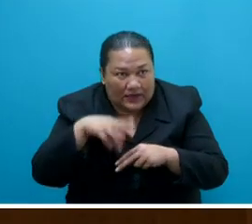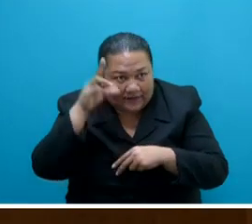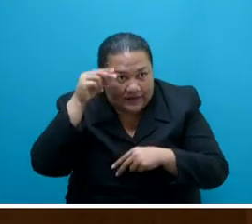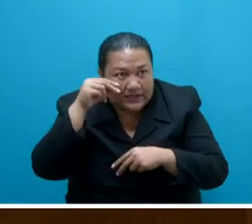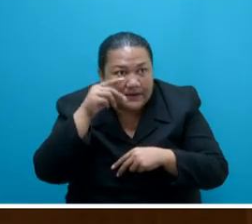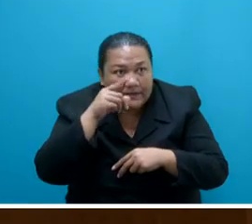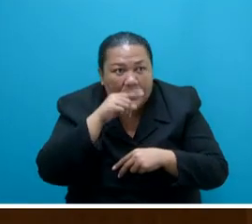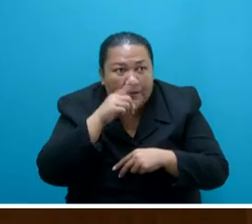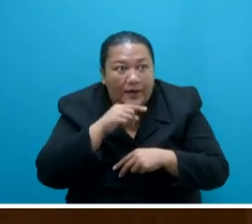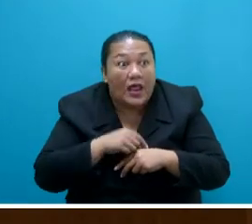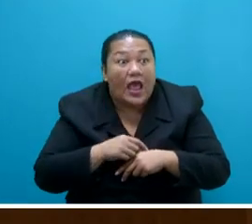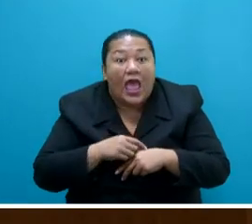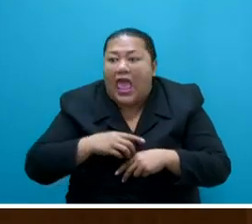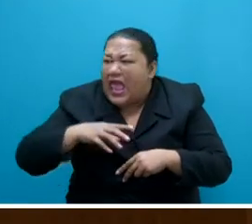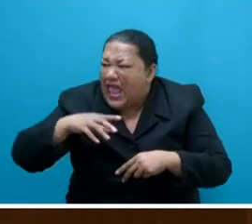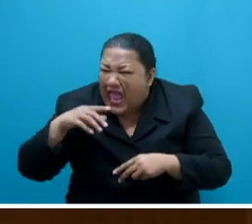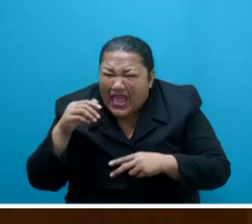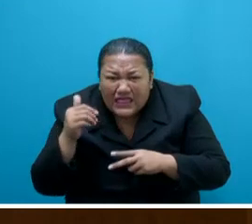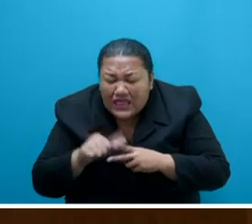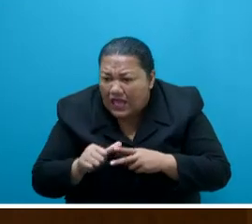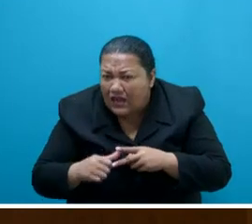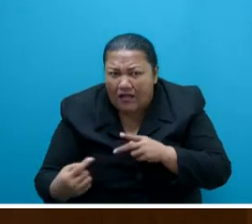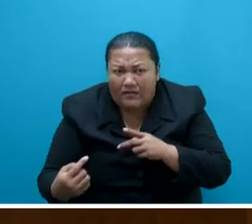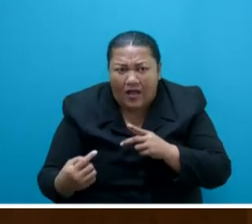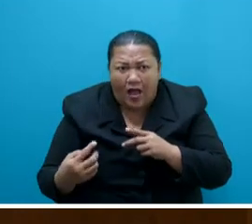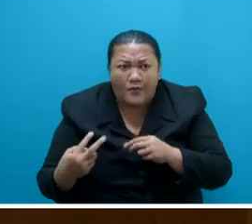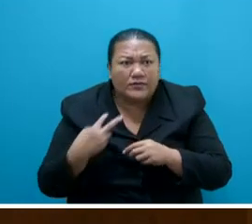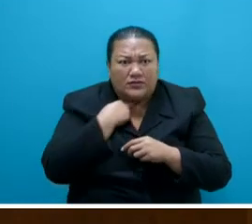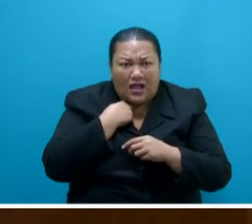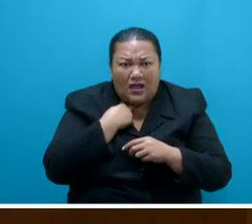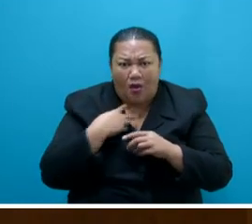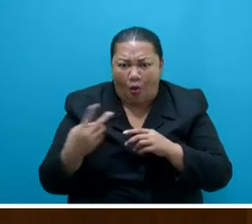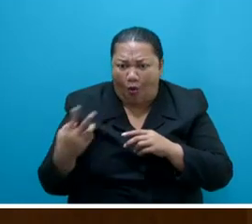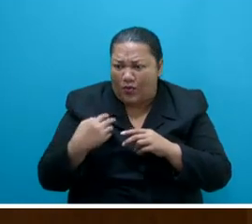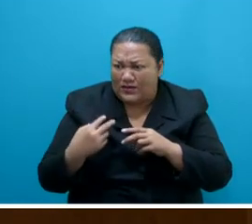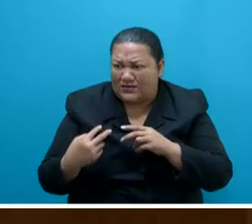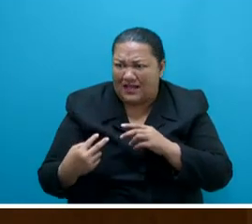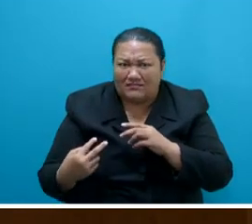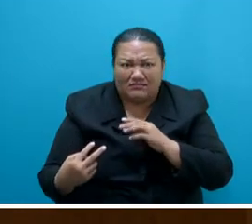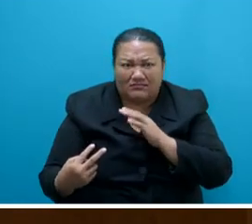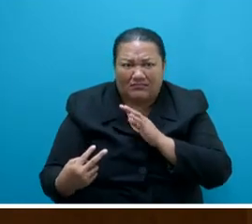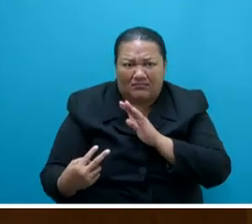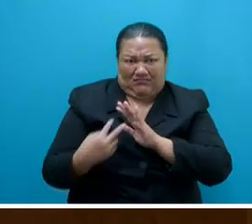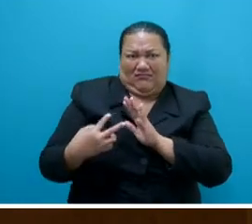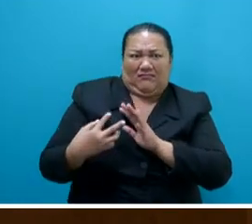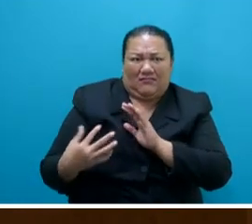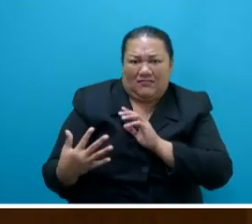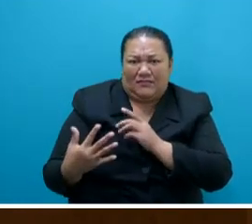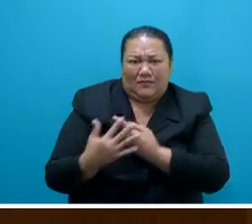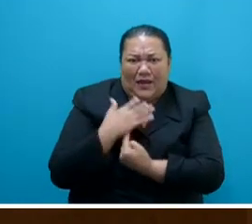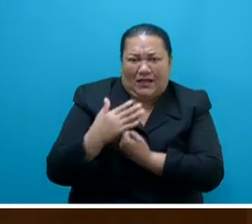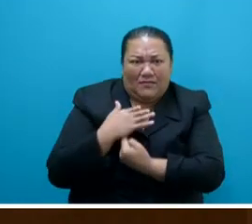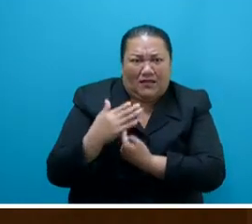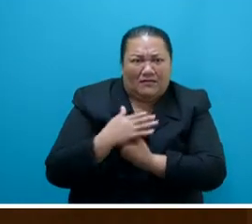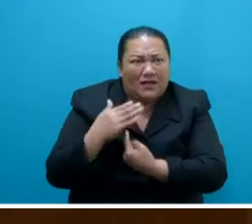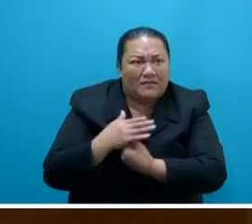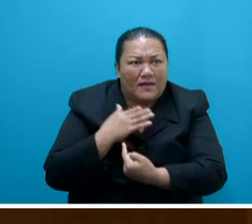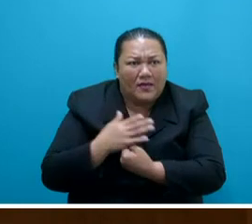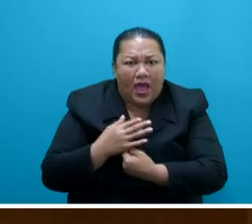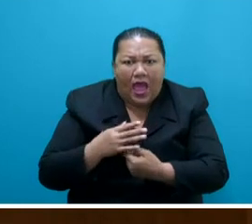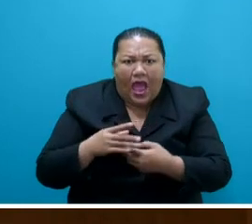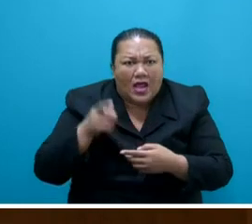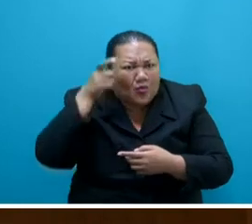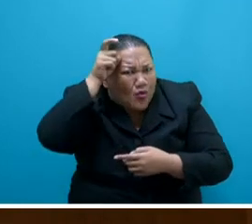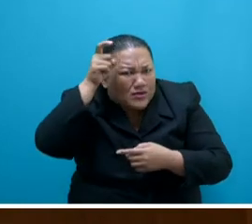who questioned my leadership and attacked my decision-making. But my record today, Mr.